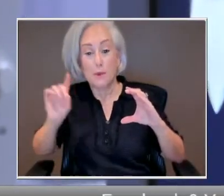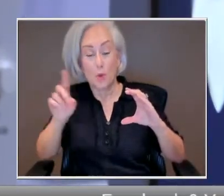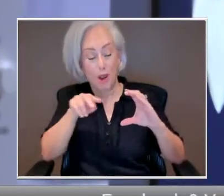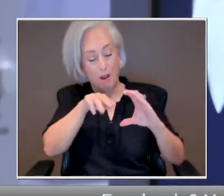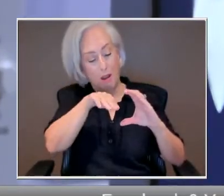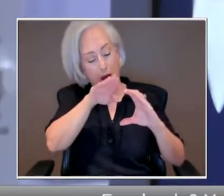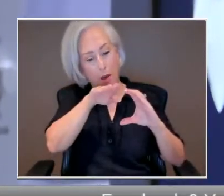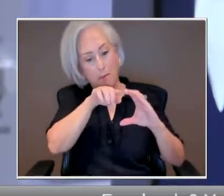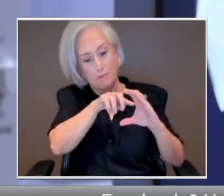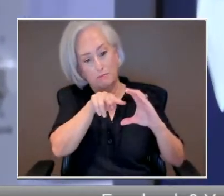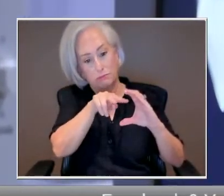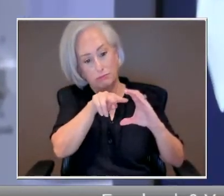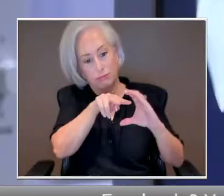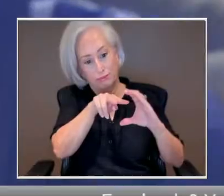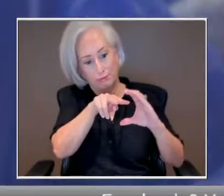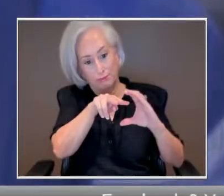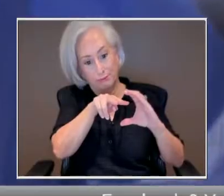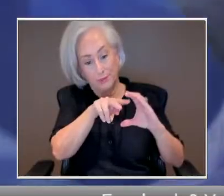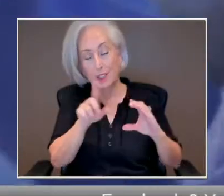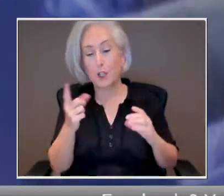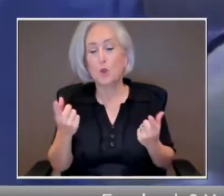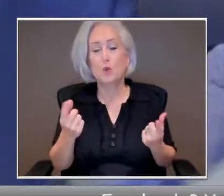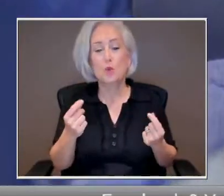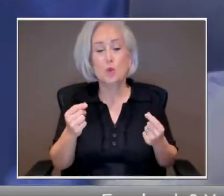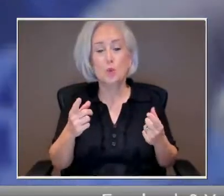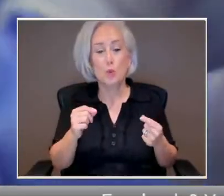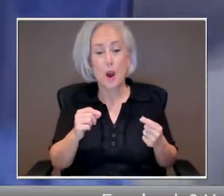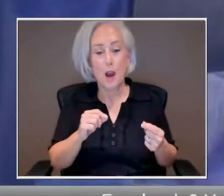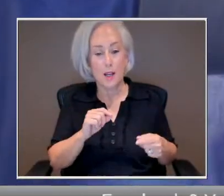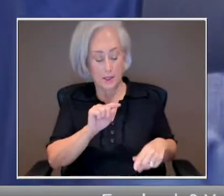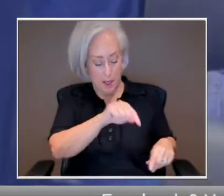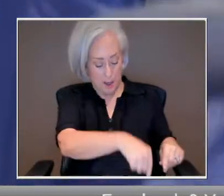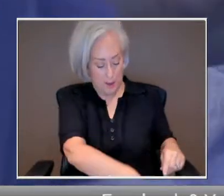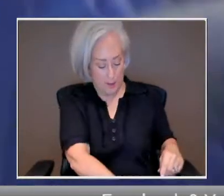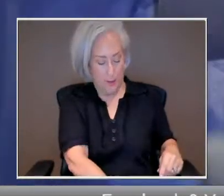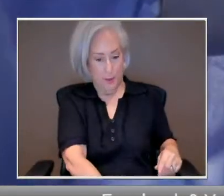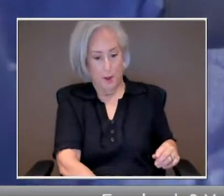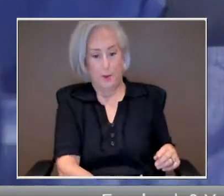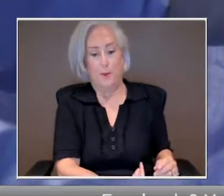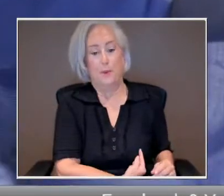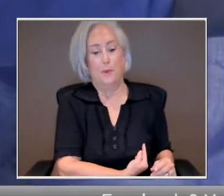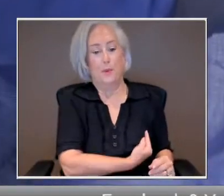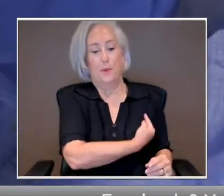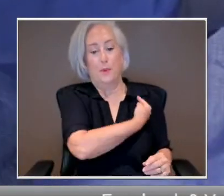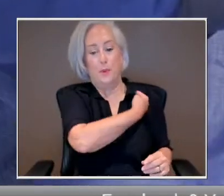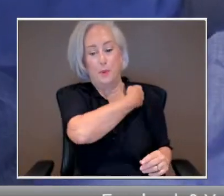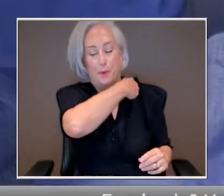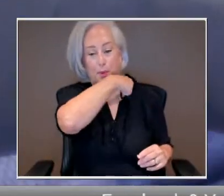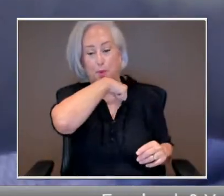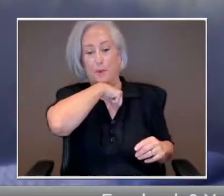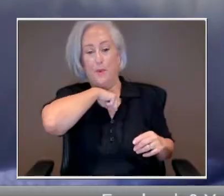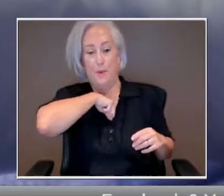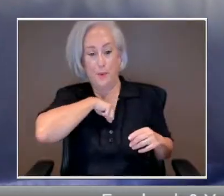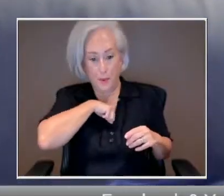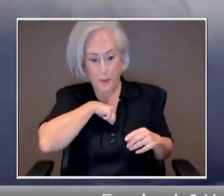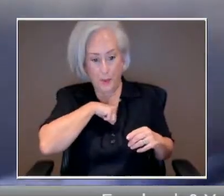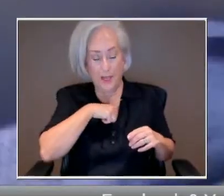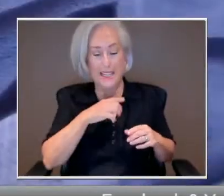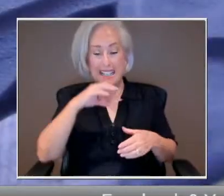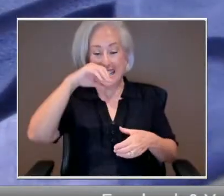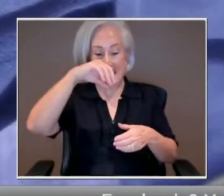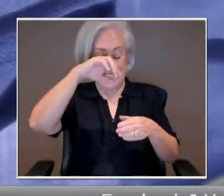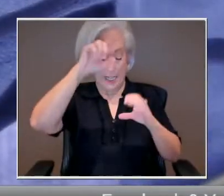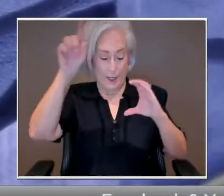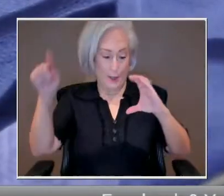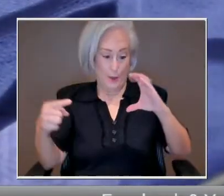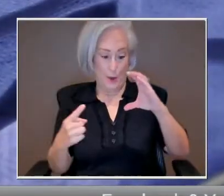reaching Nicole's heart by going through the veins in her groin and using radio frequency ablation, or heat energy,